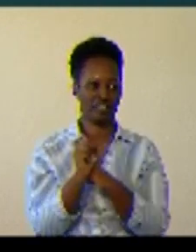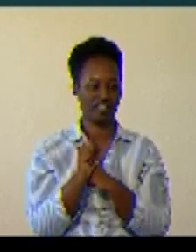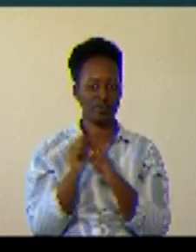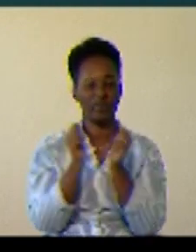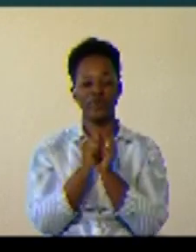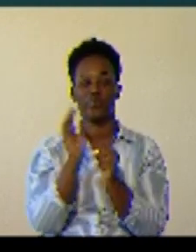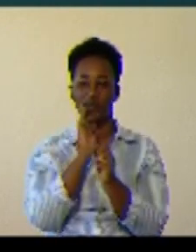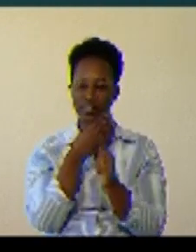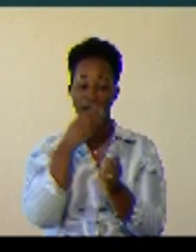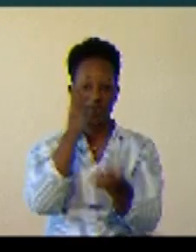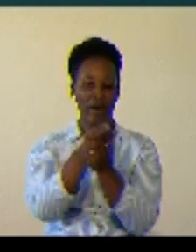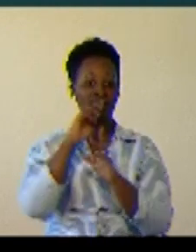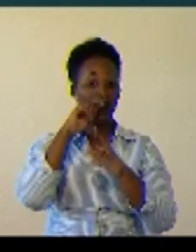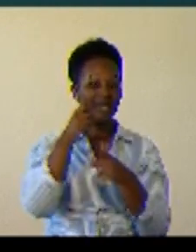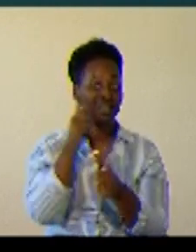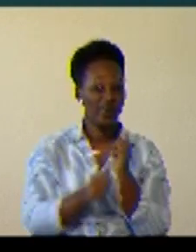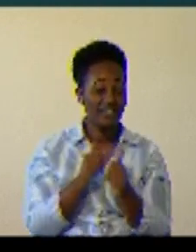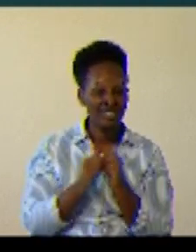is